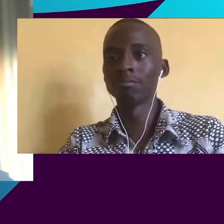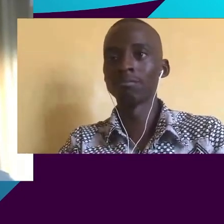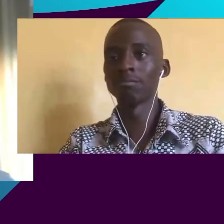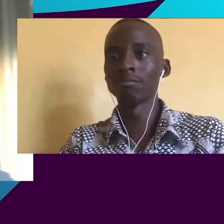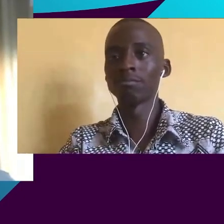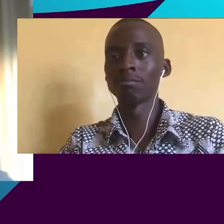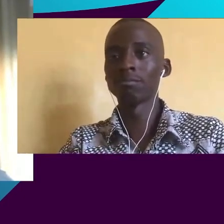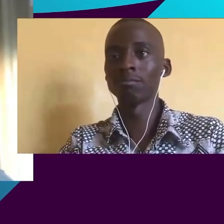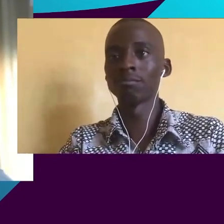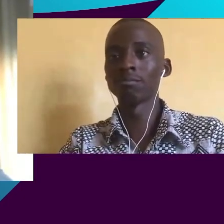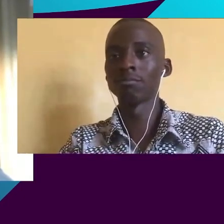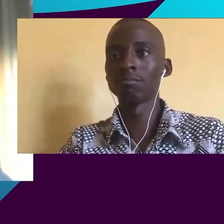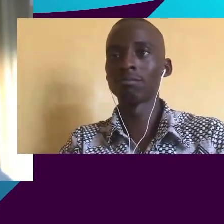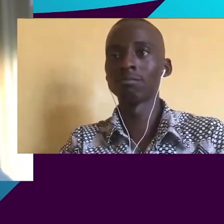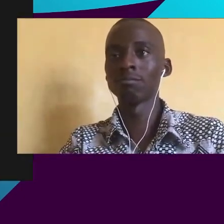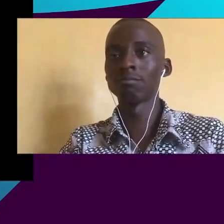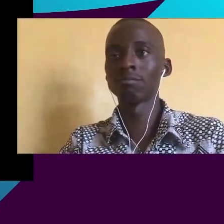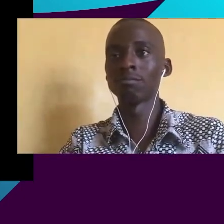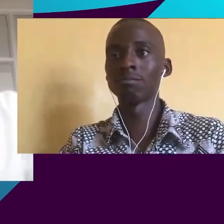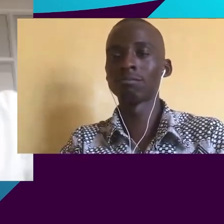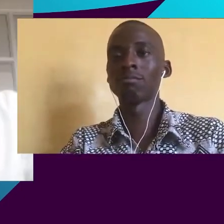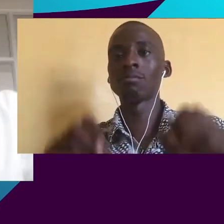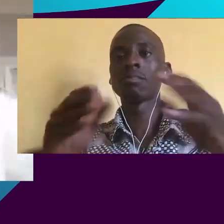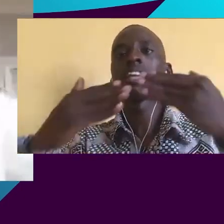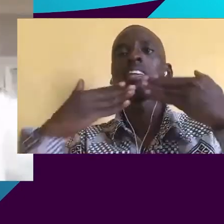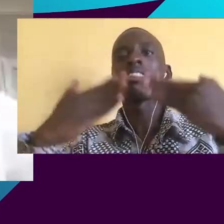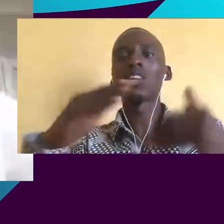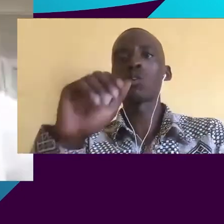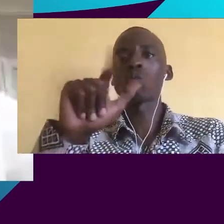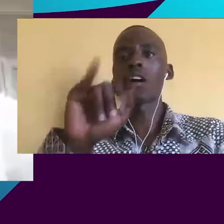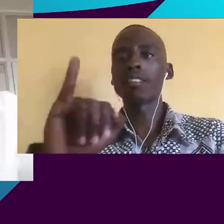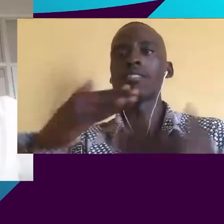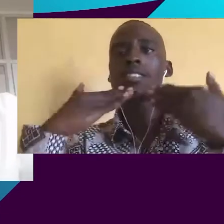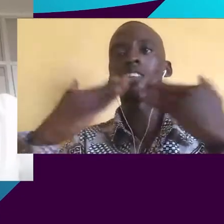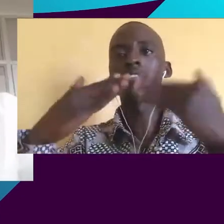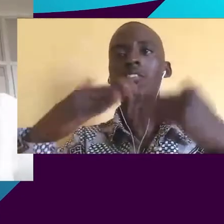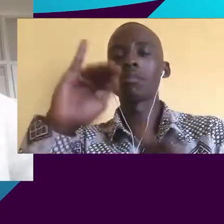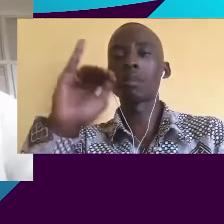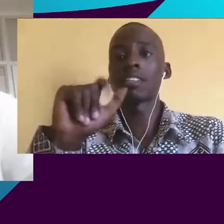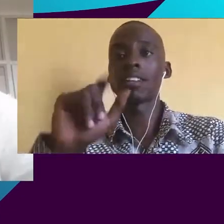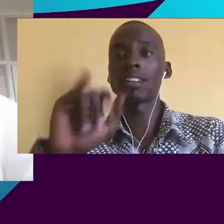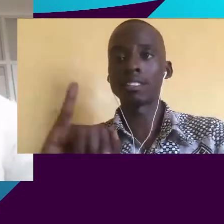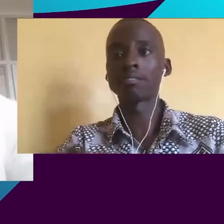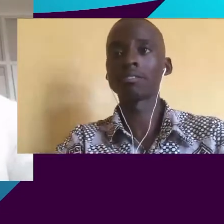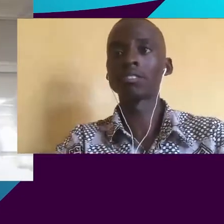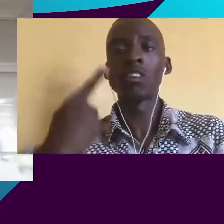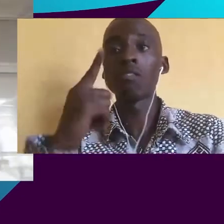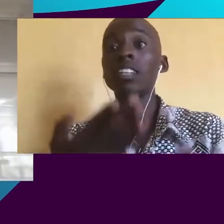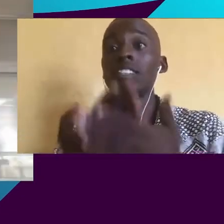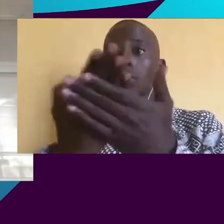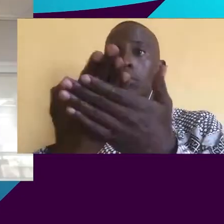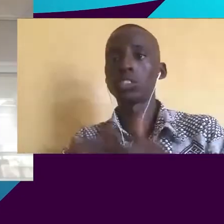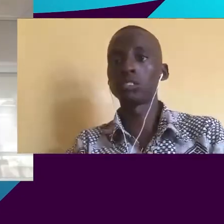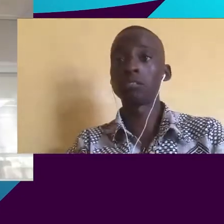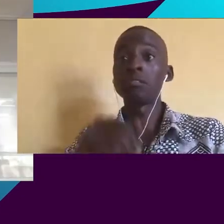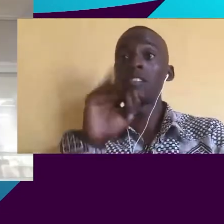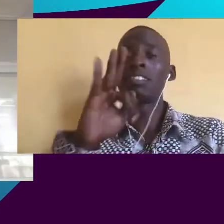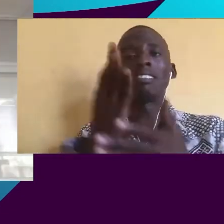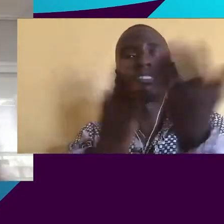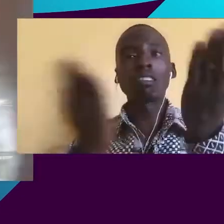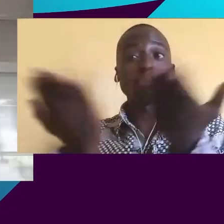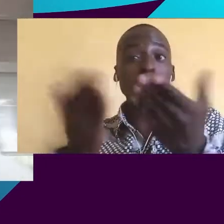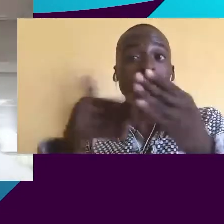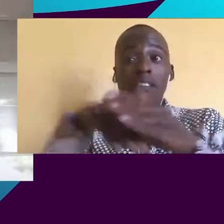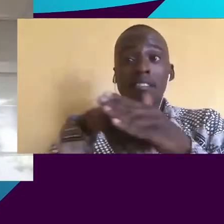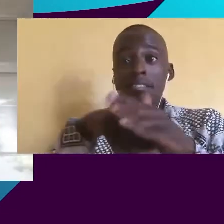Oh, thank you, Ali, for that submission. If you're somewhere in the discussion